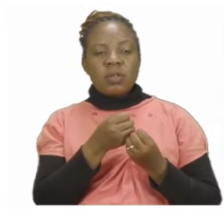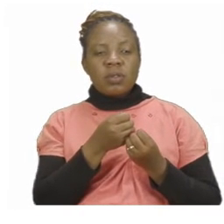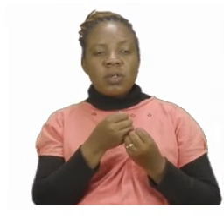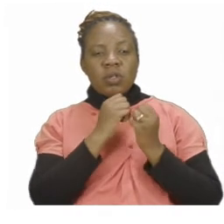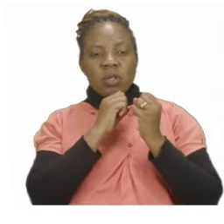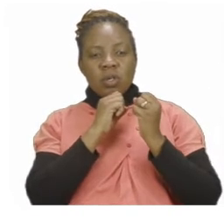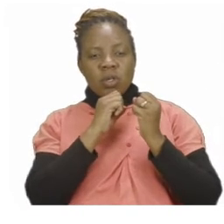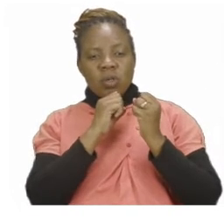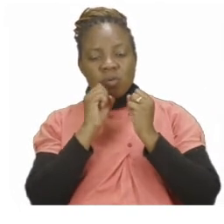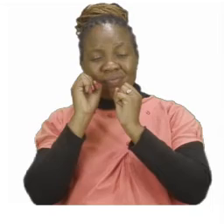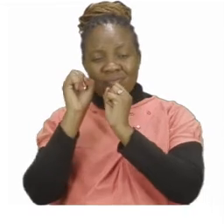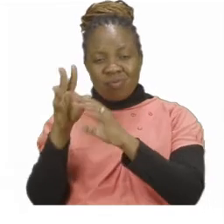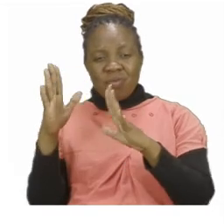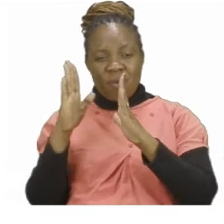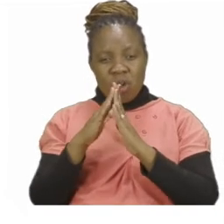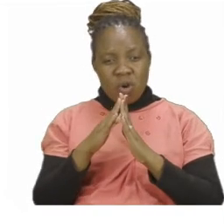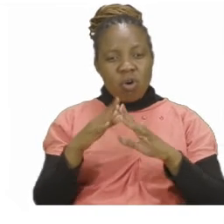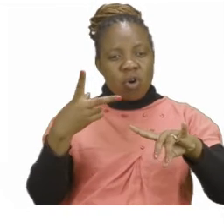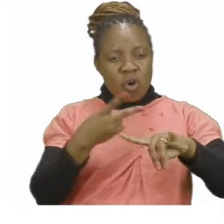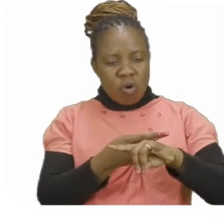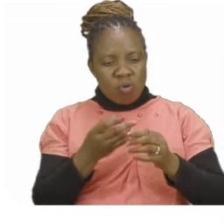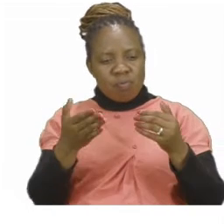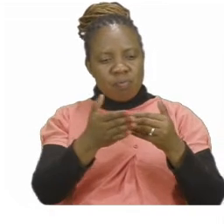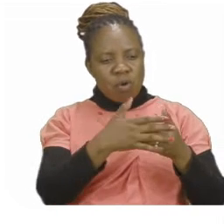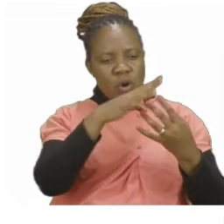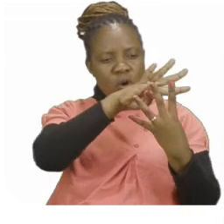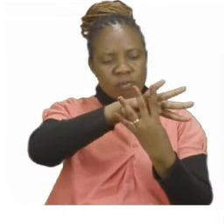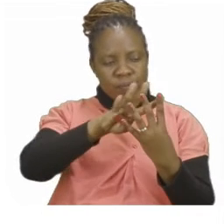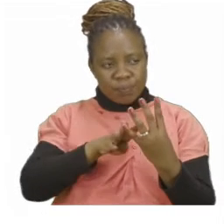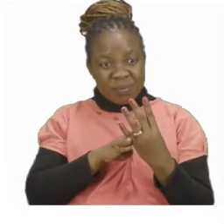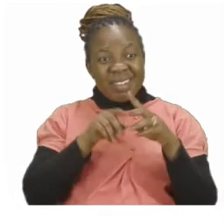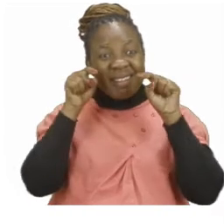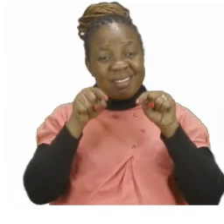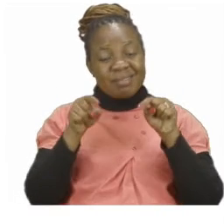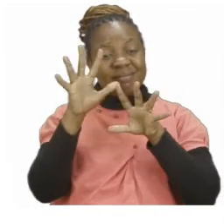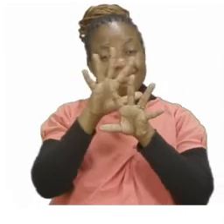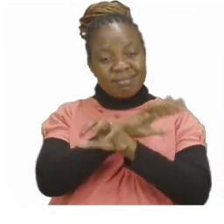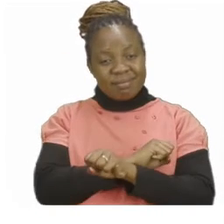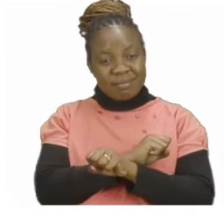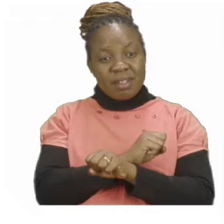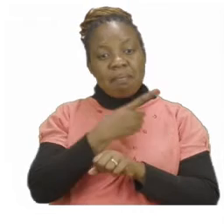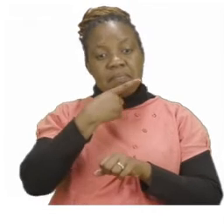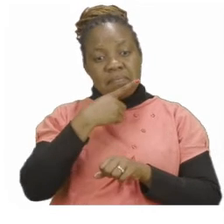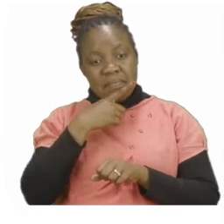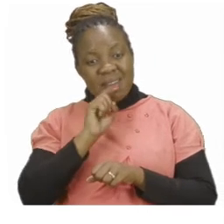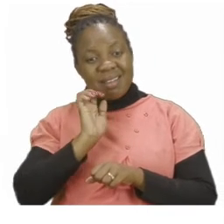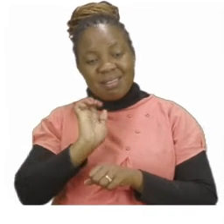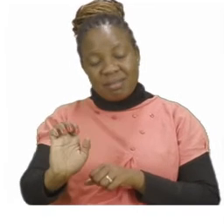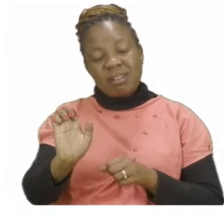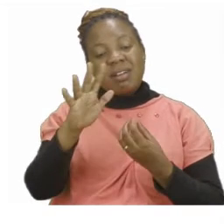back to his house. And that night, he and his family enjoyed a